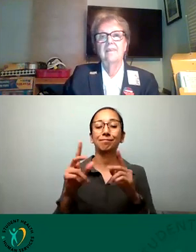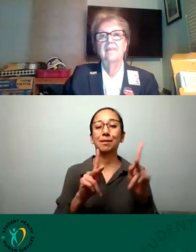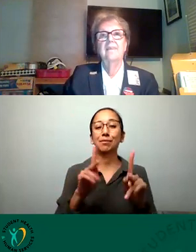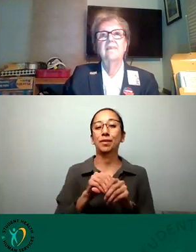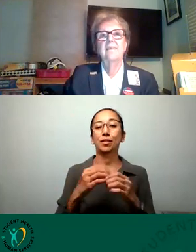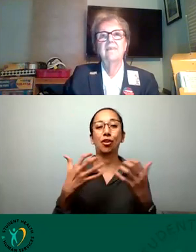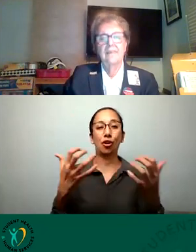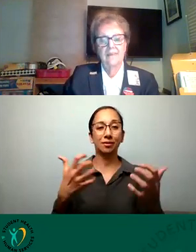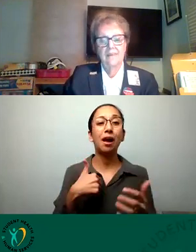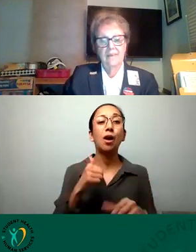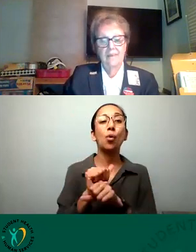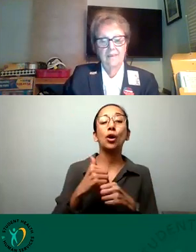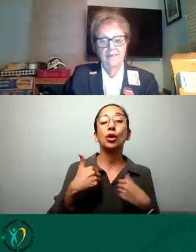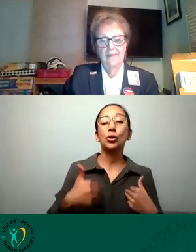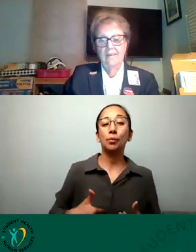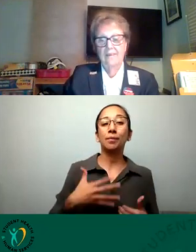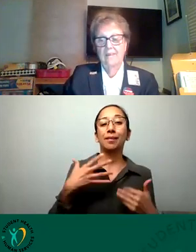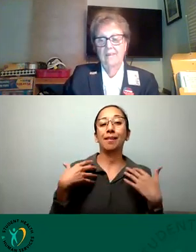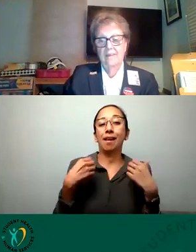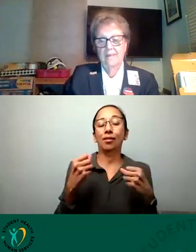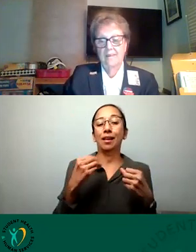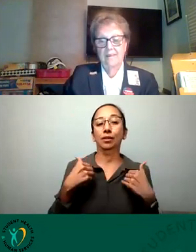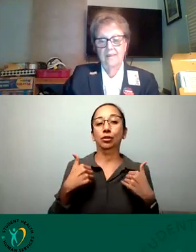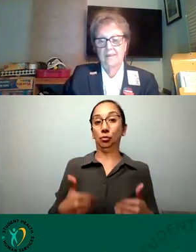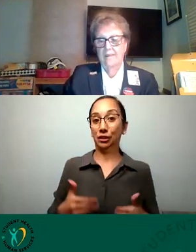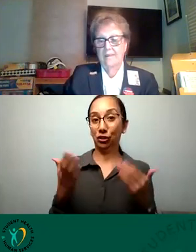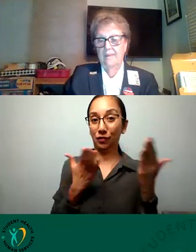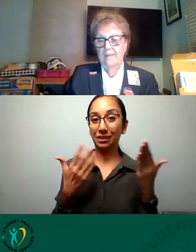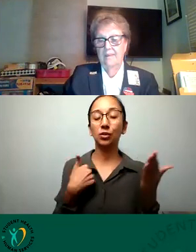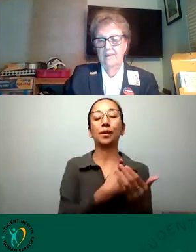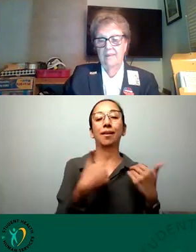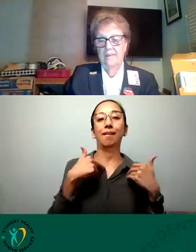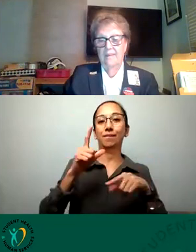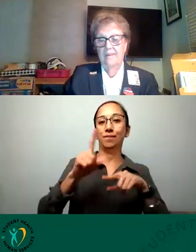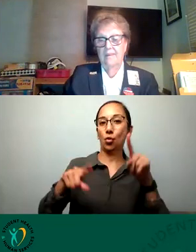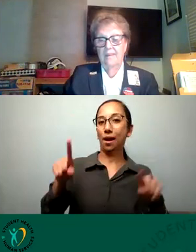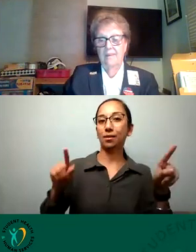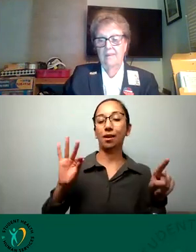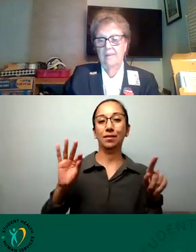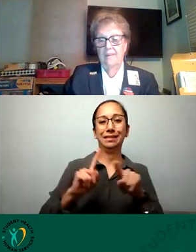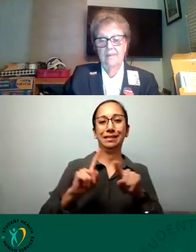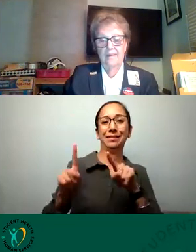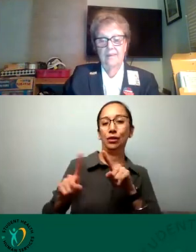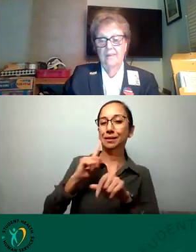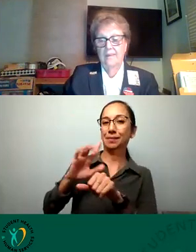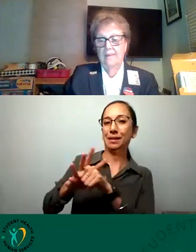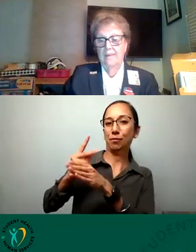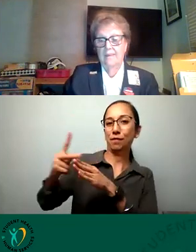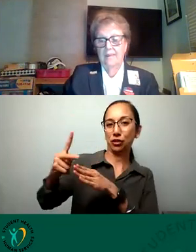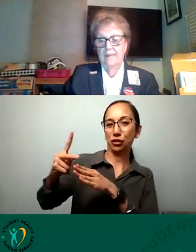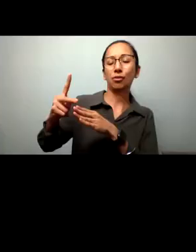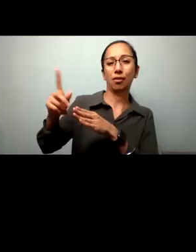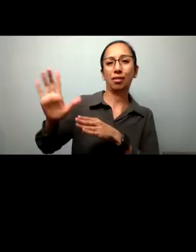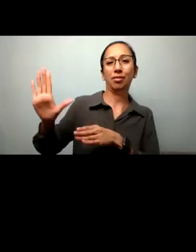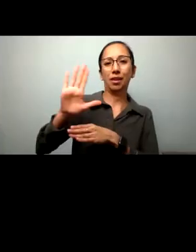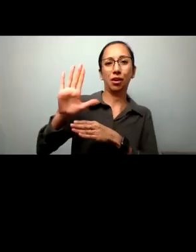Human Services. We have a variety of very dedicated professionals at different levels